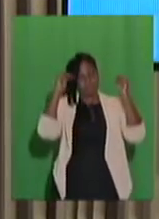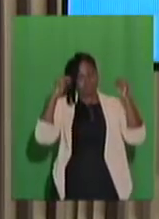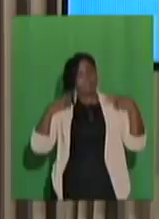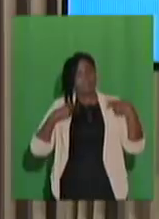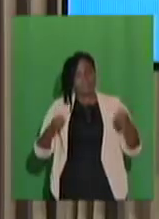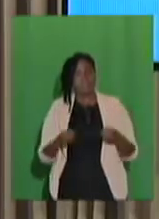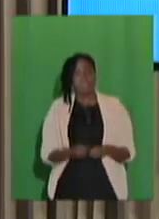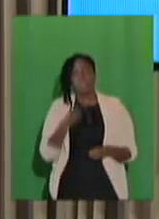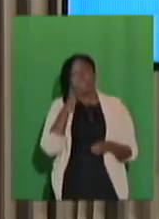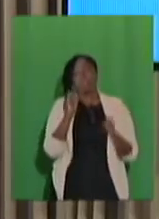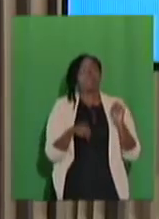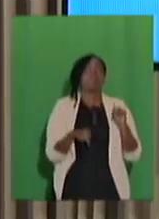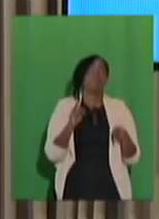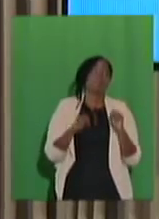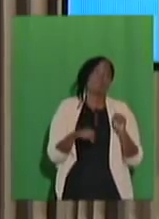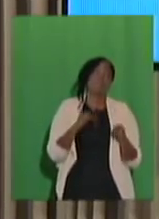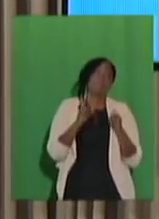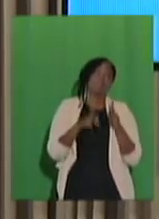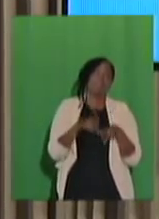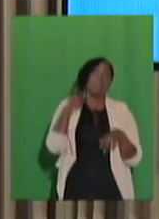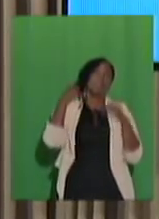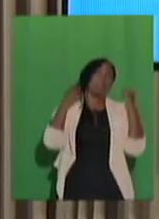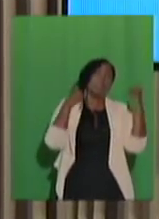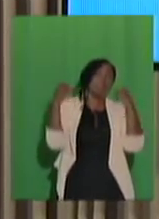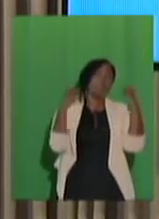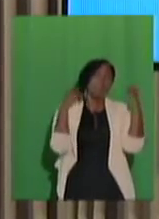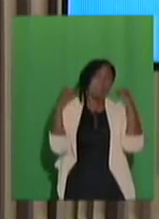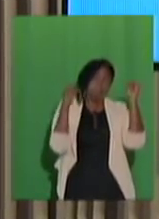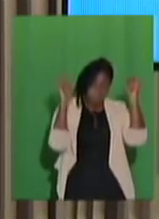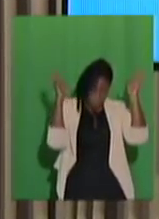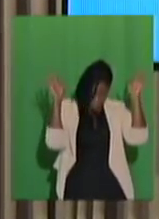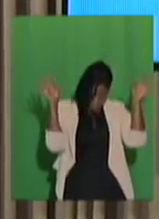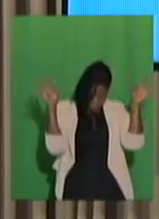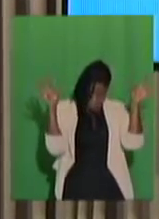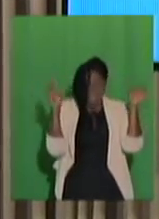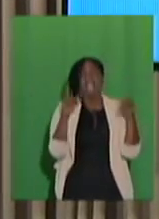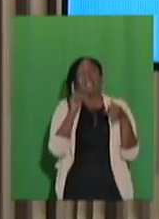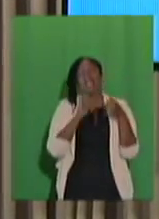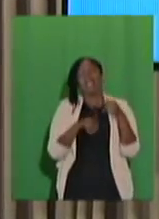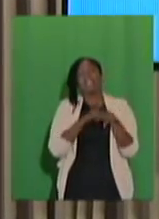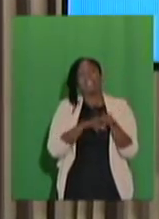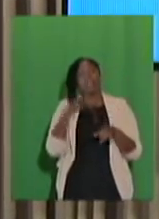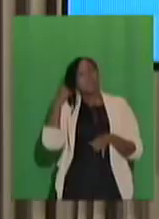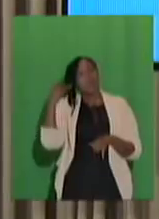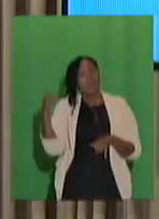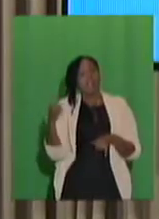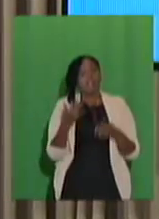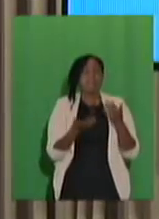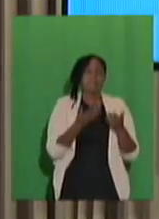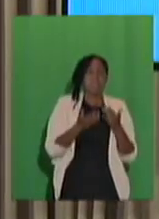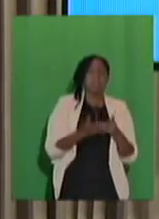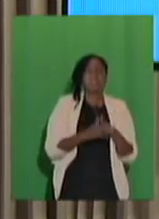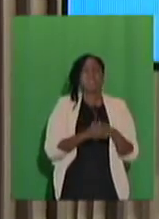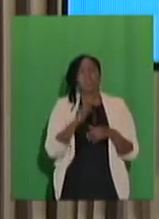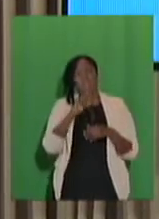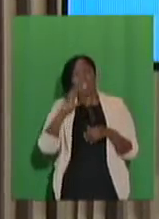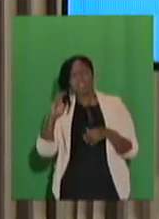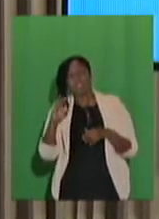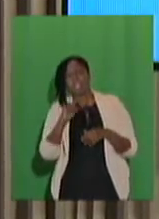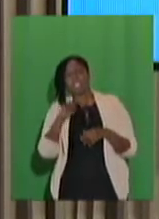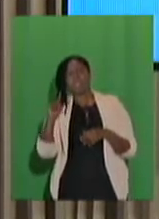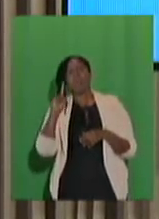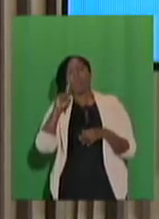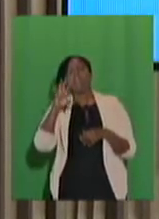swamped. Yes, we at the last count, we got about 100, close between 100 to